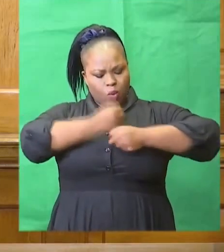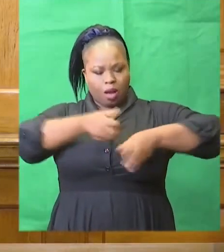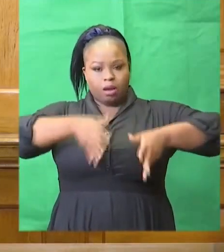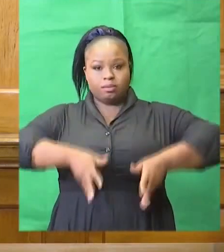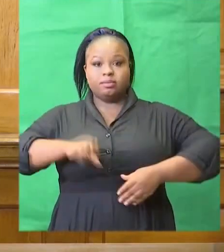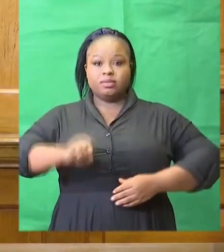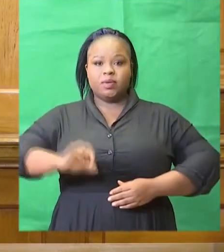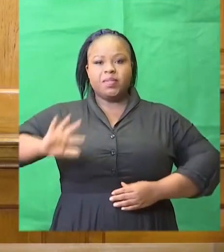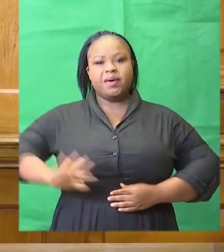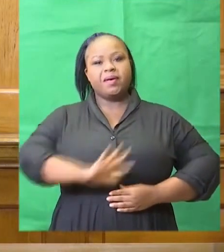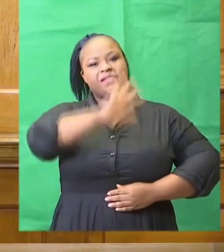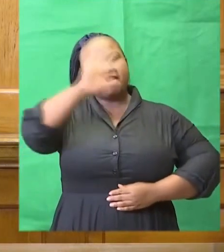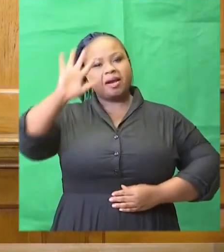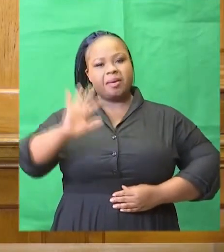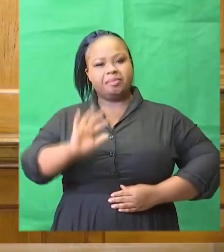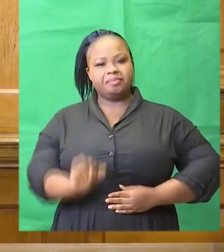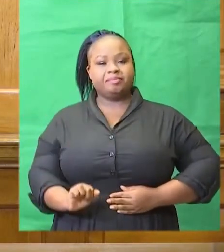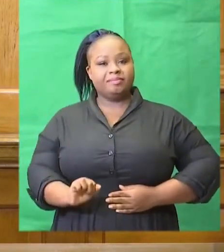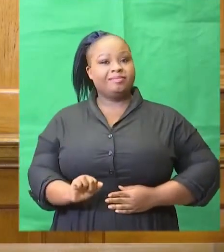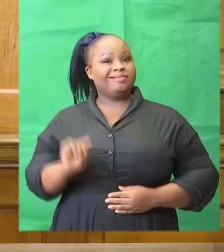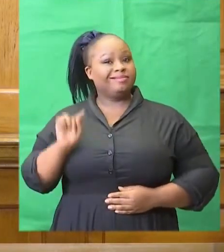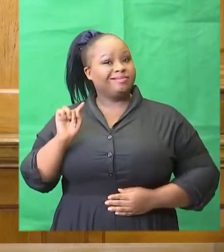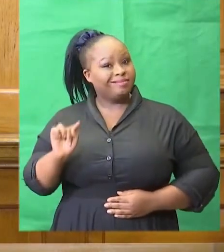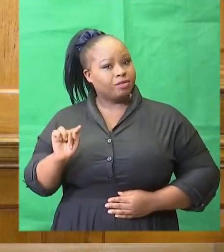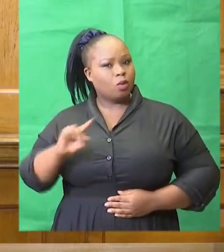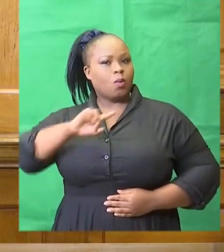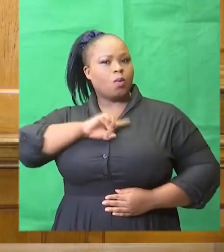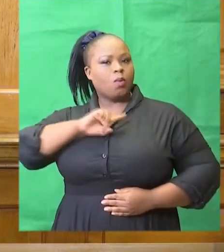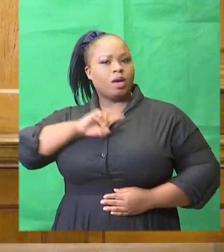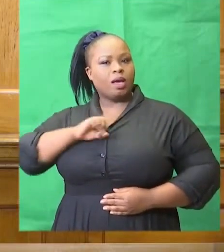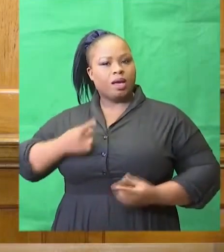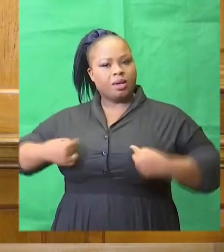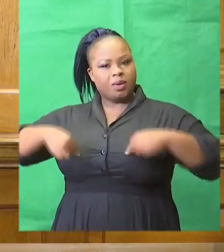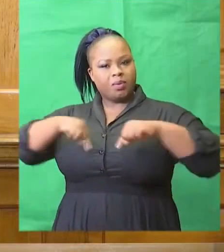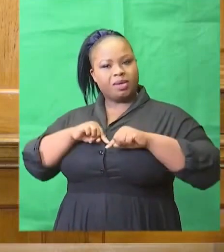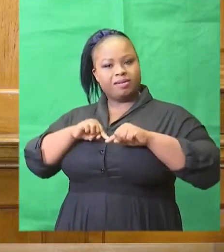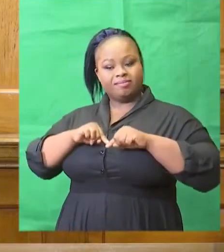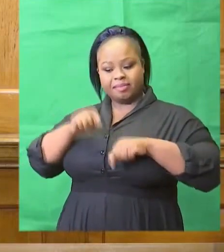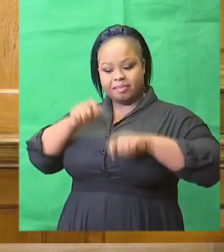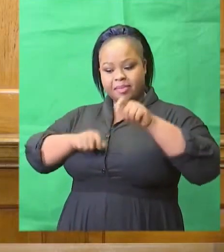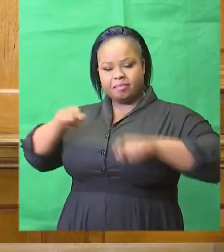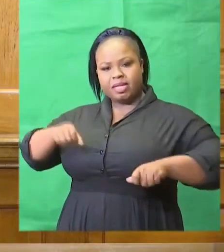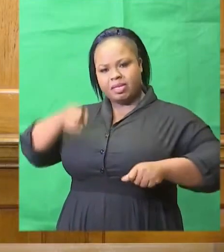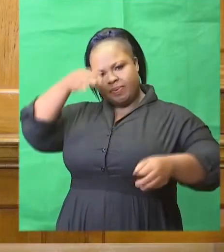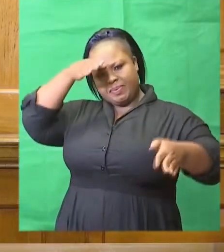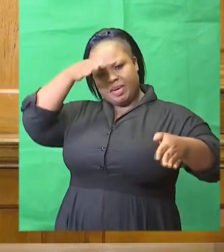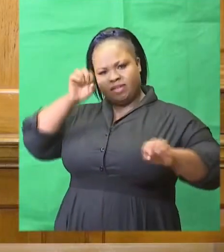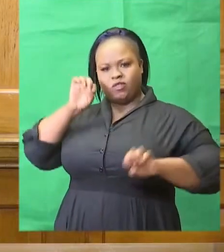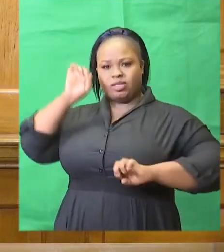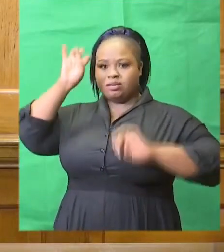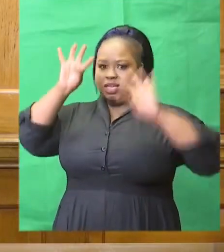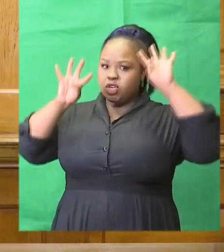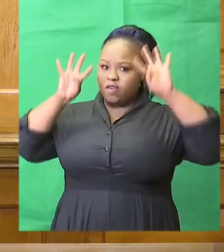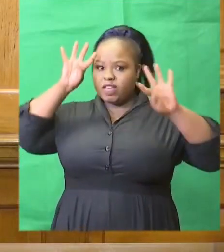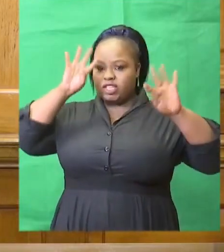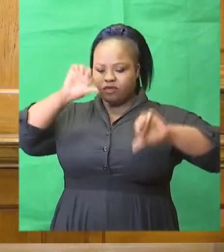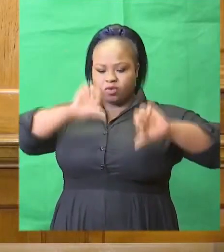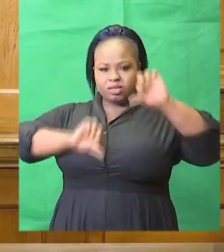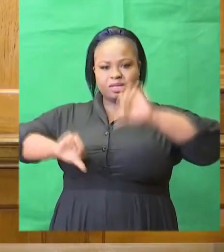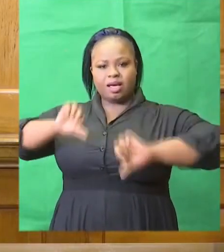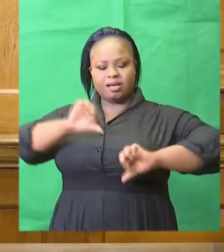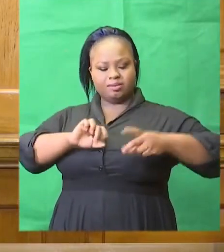Africa, and it's a direct result of the investment that our science and innovation, as well as the